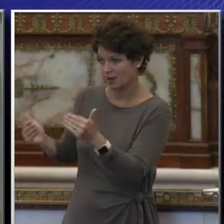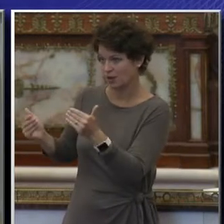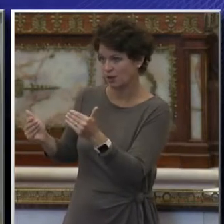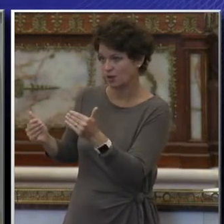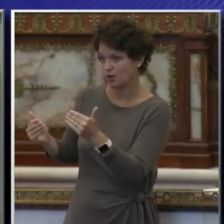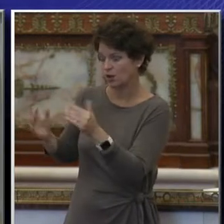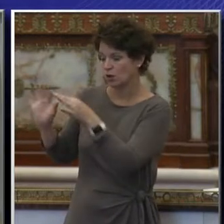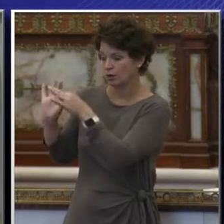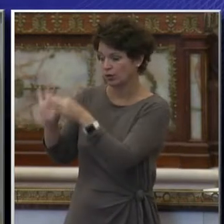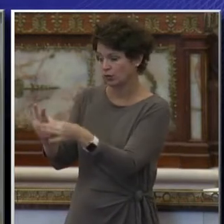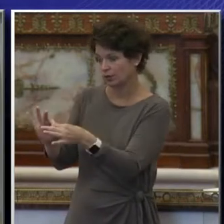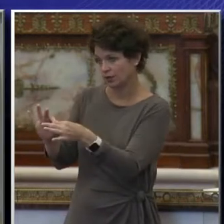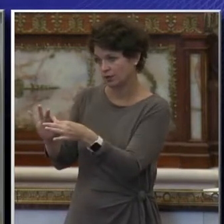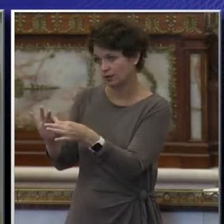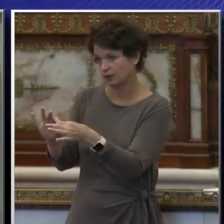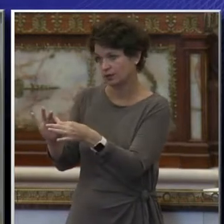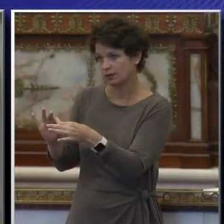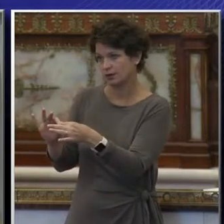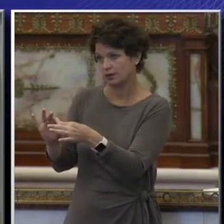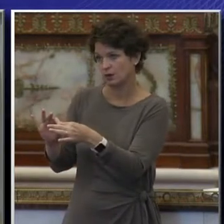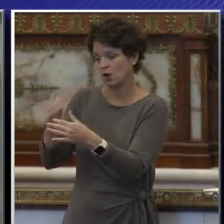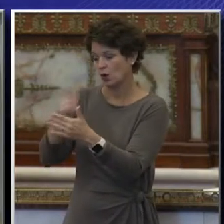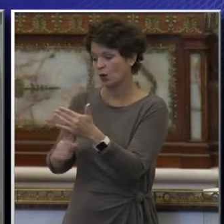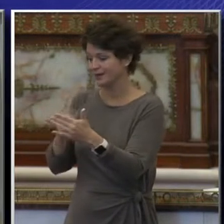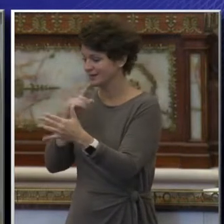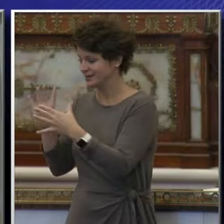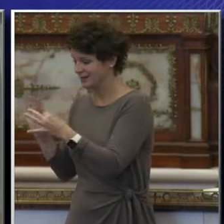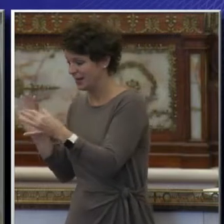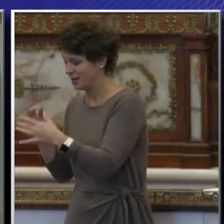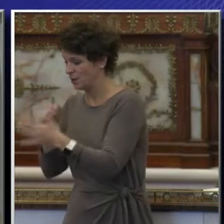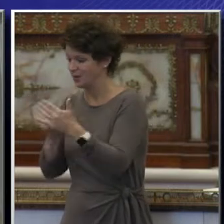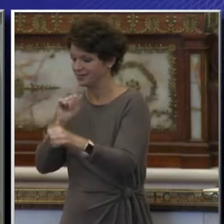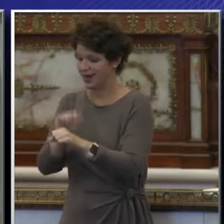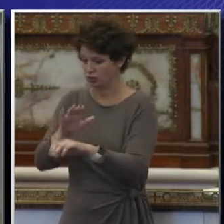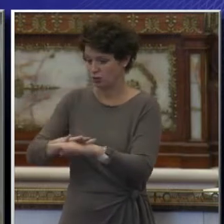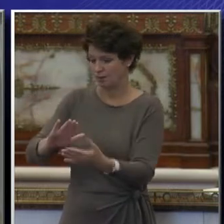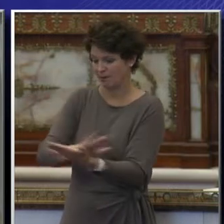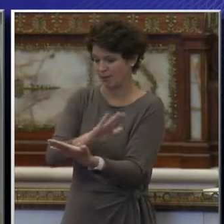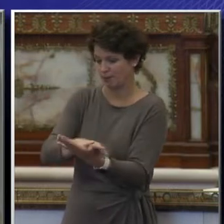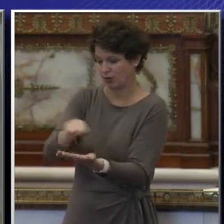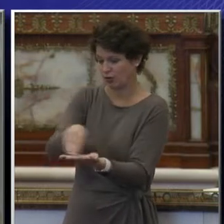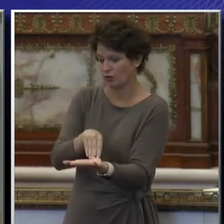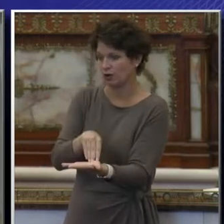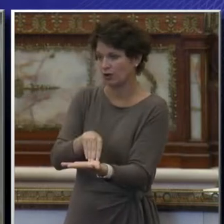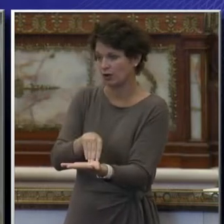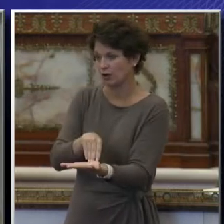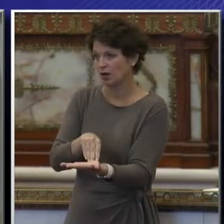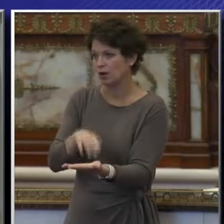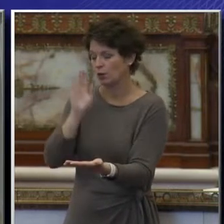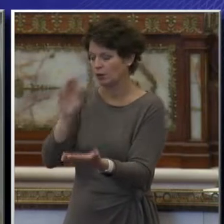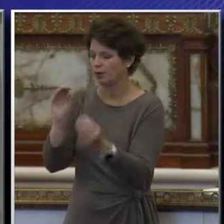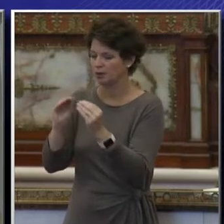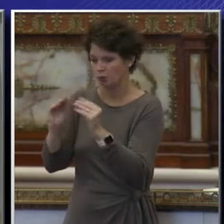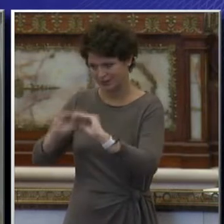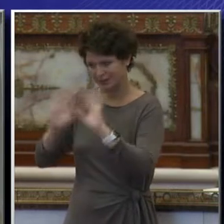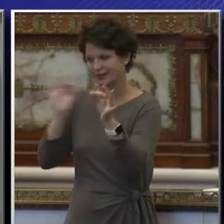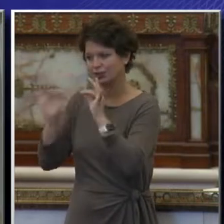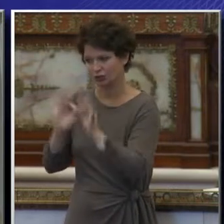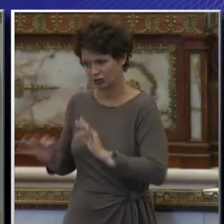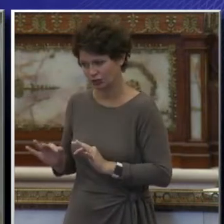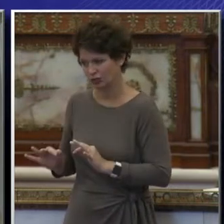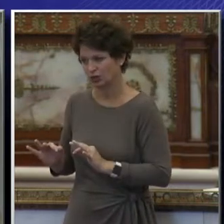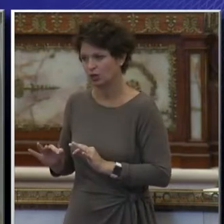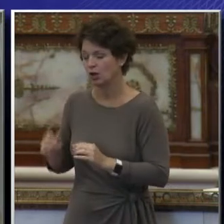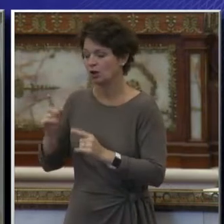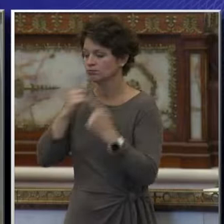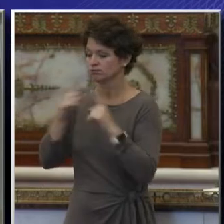with respect to what is being said and what is actually on paper will be much more defined. And once